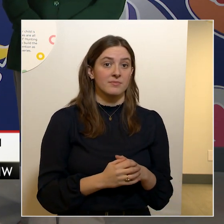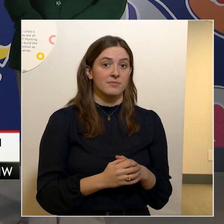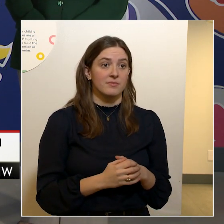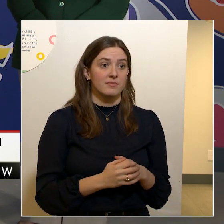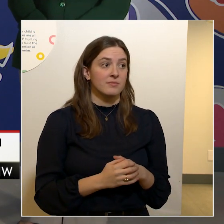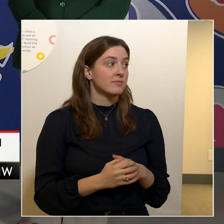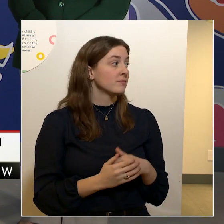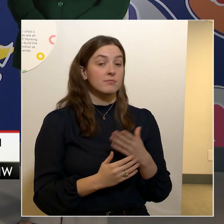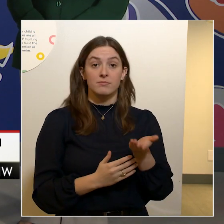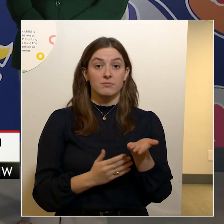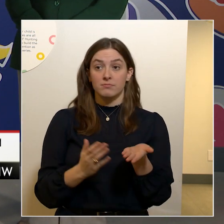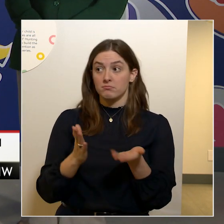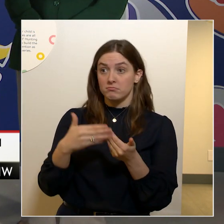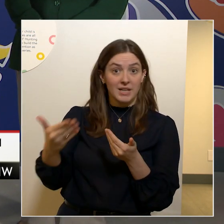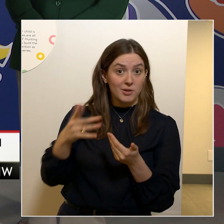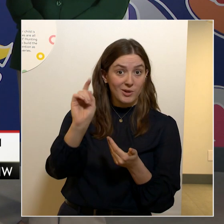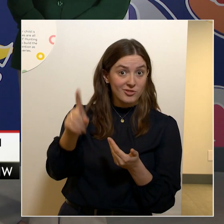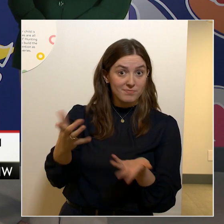Next question.